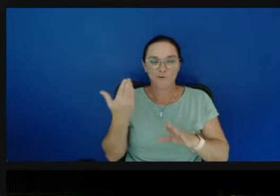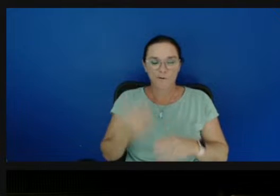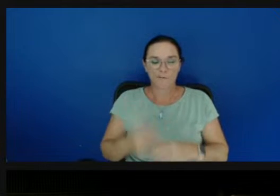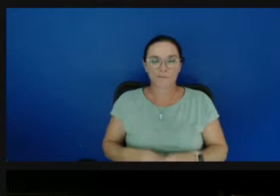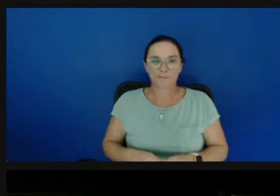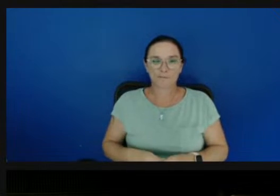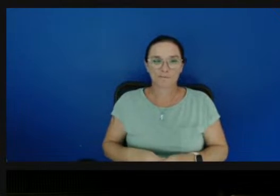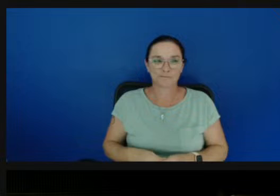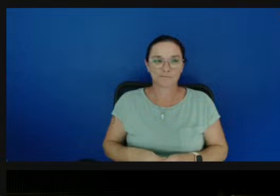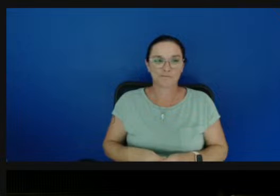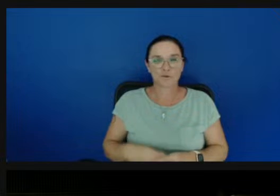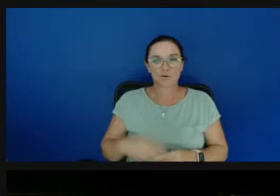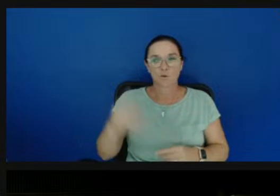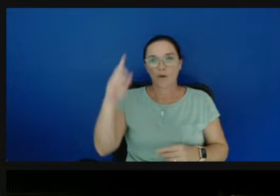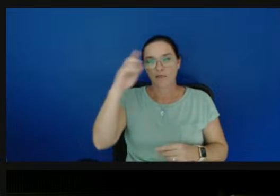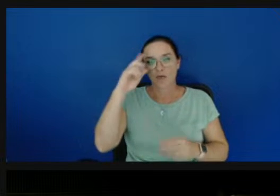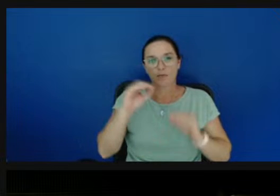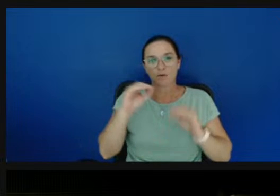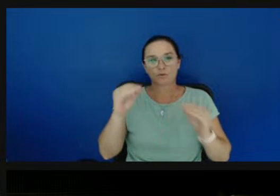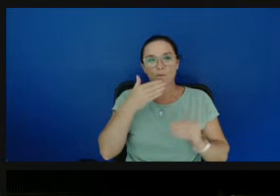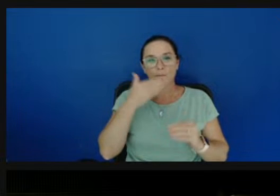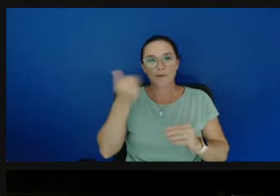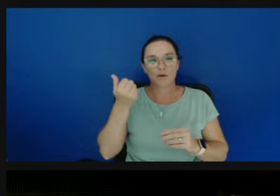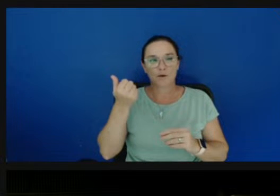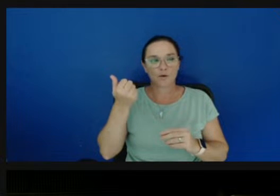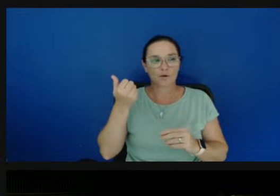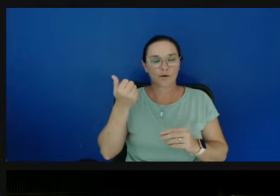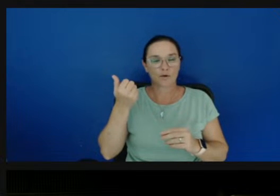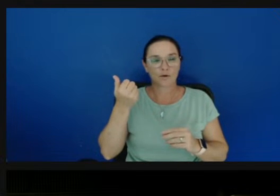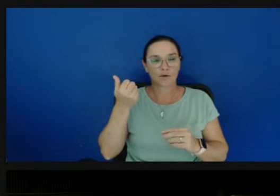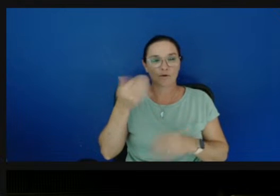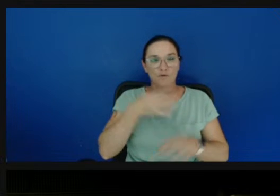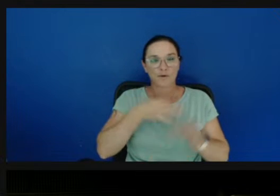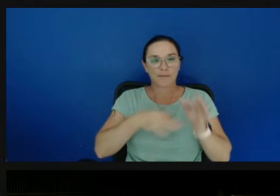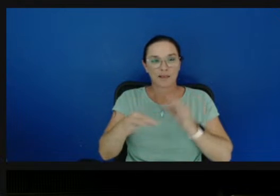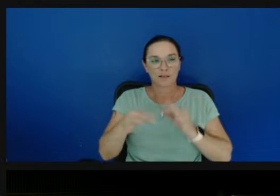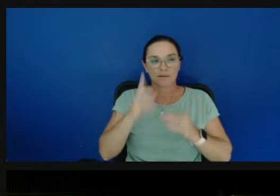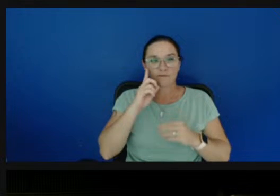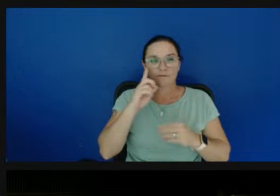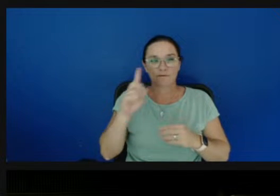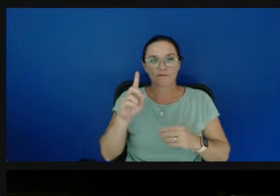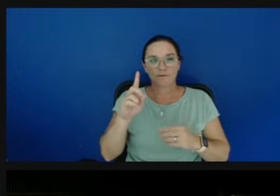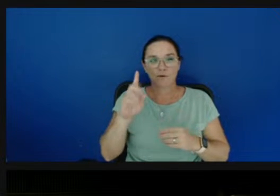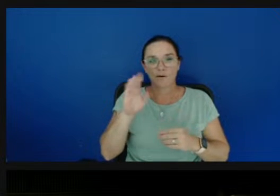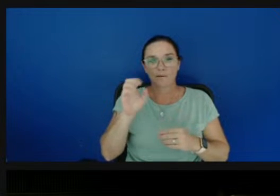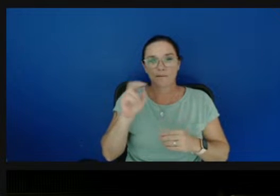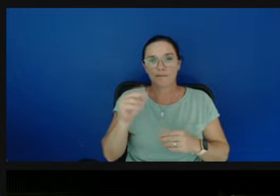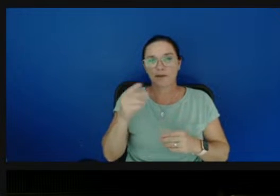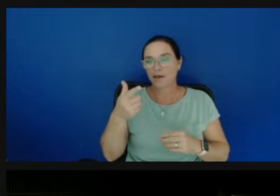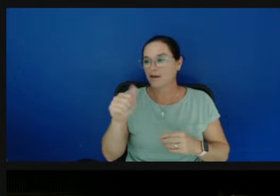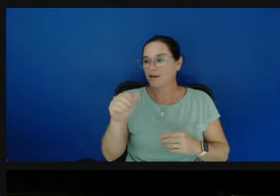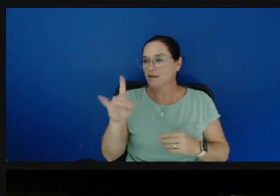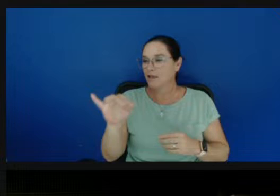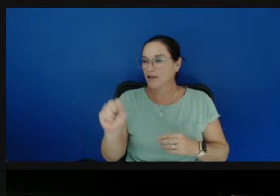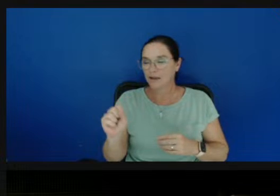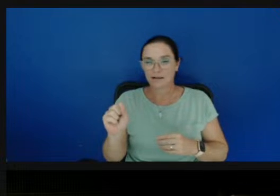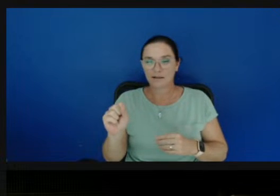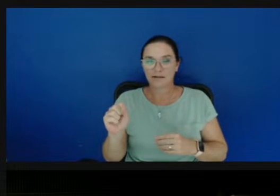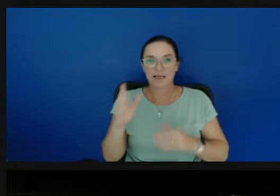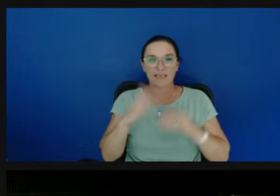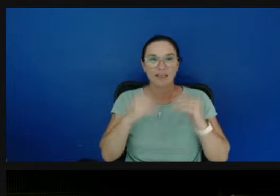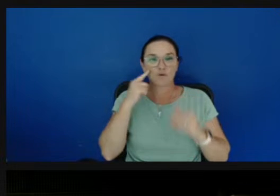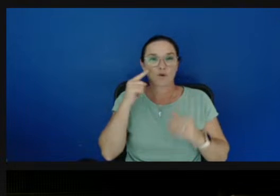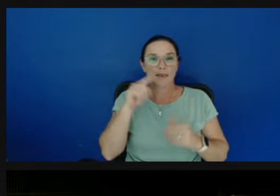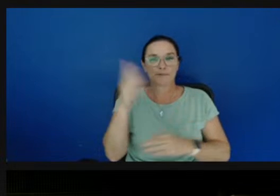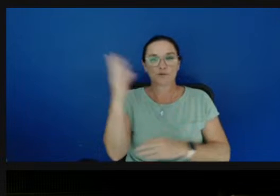So I thought there is no better replacement for Ben Gaddis than to just let him say it himself